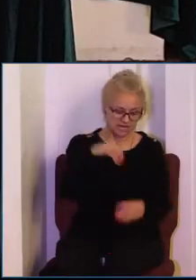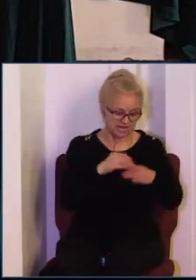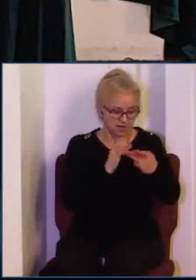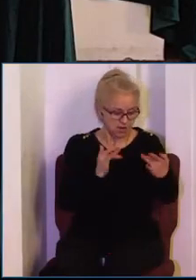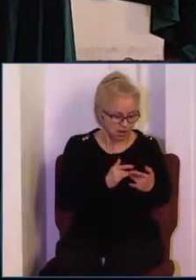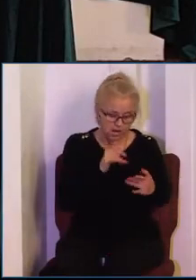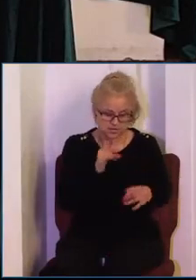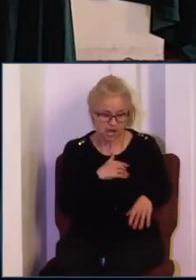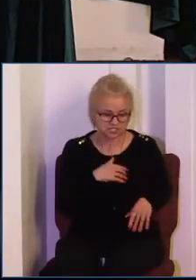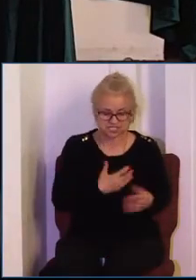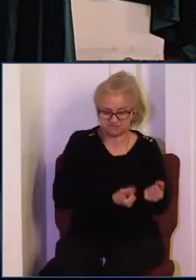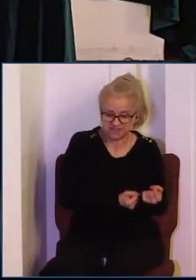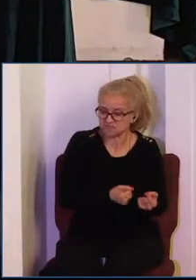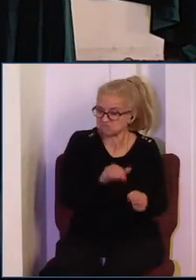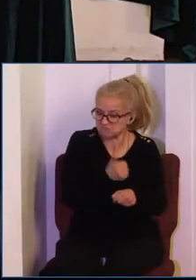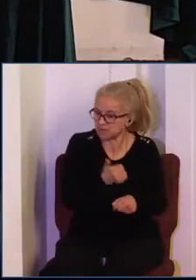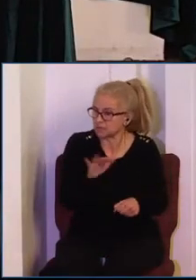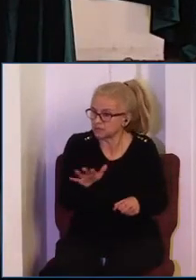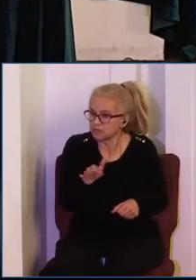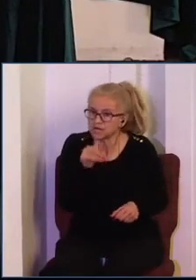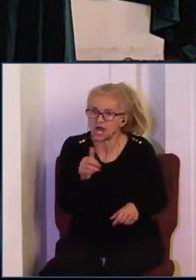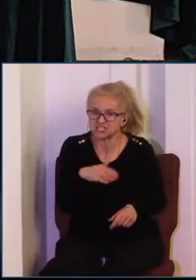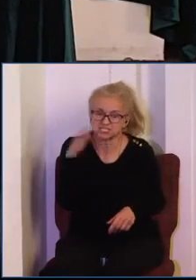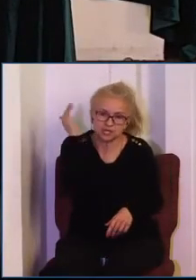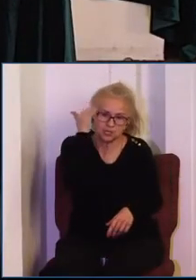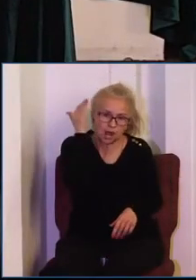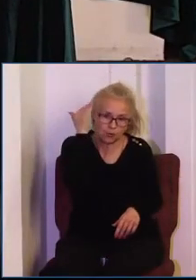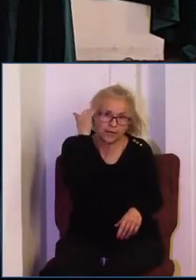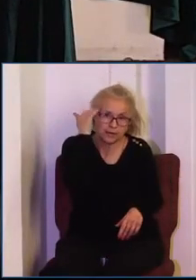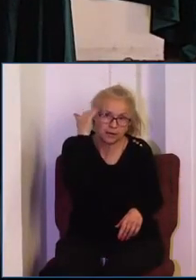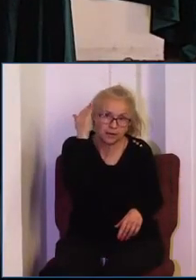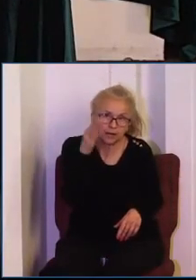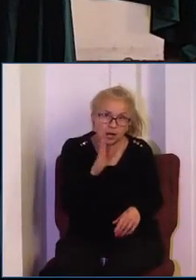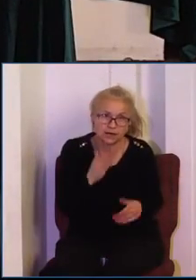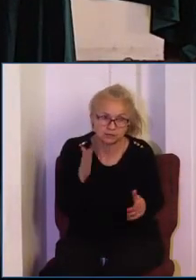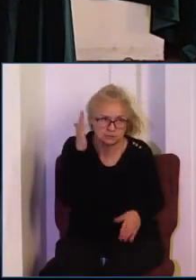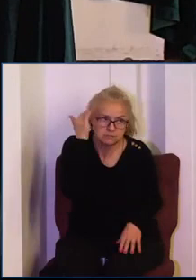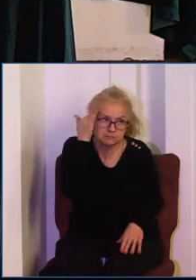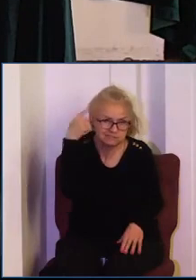not just by faith, it's not just a knowing that God is with us,